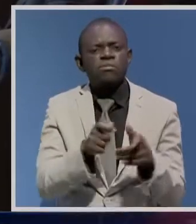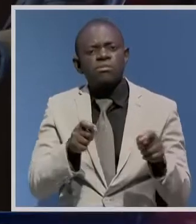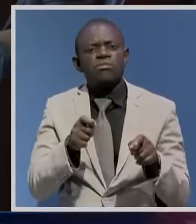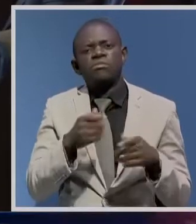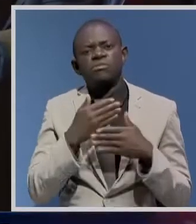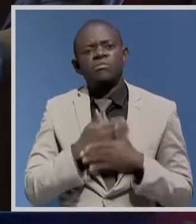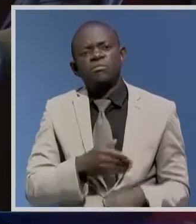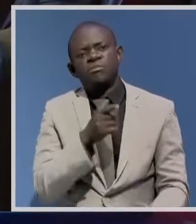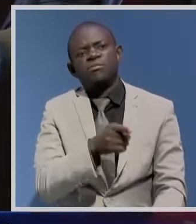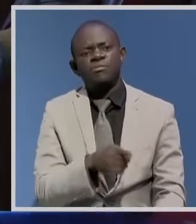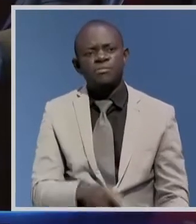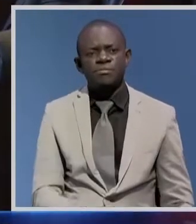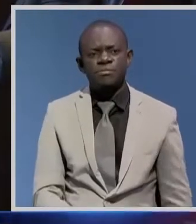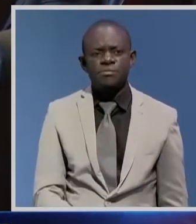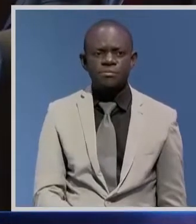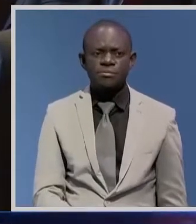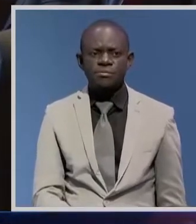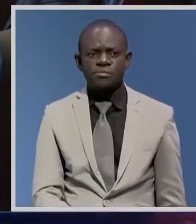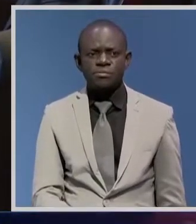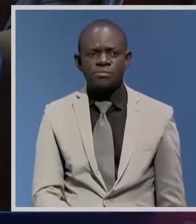Well, traffic cases continue to